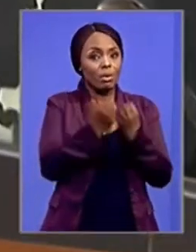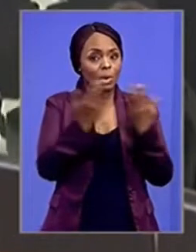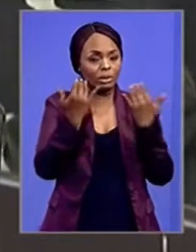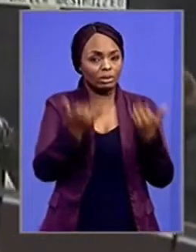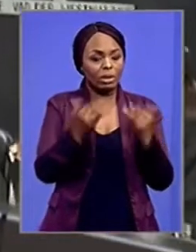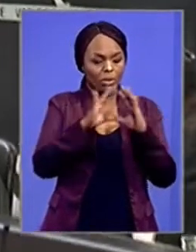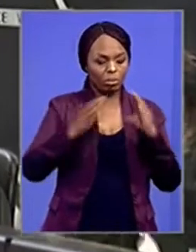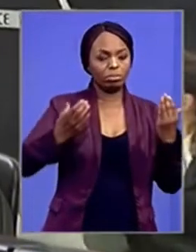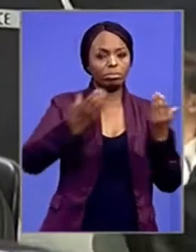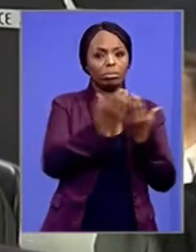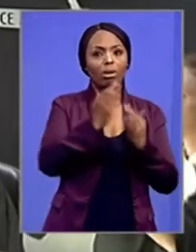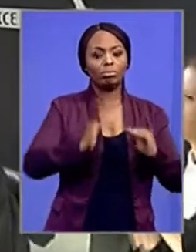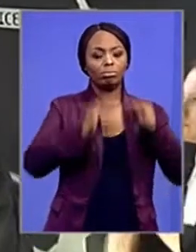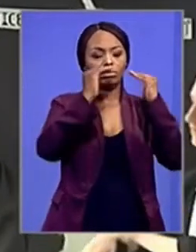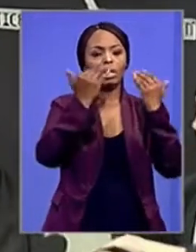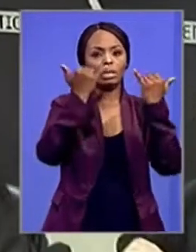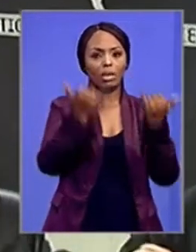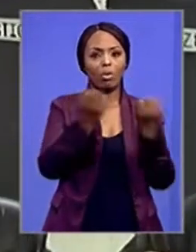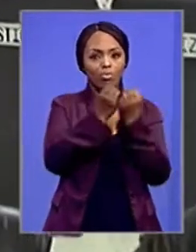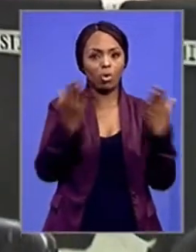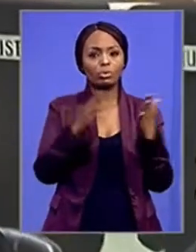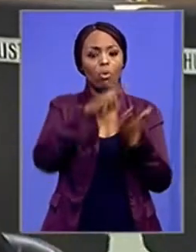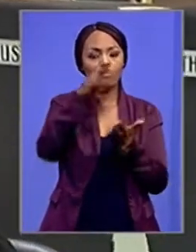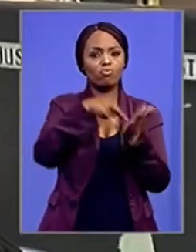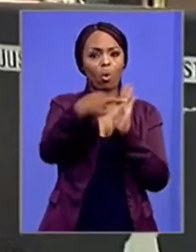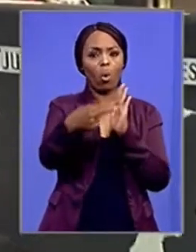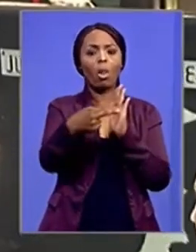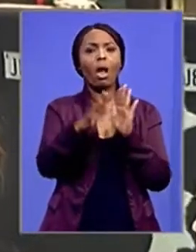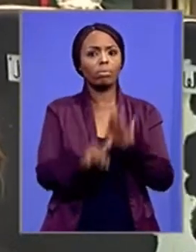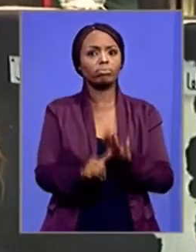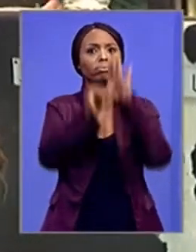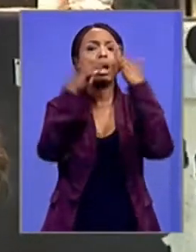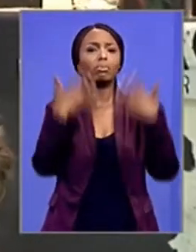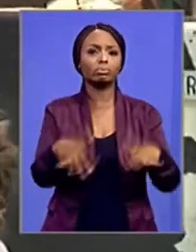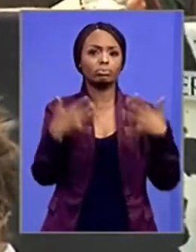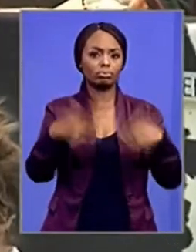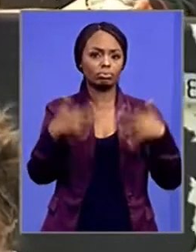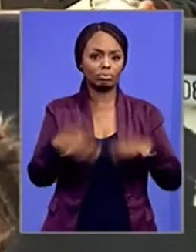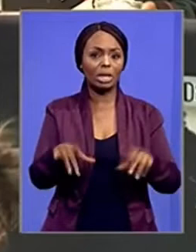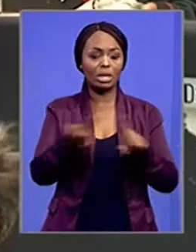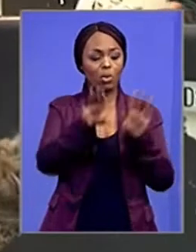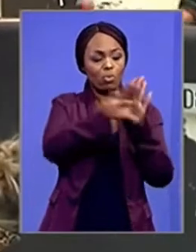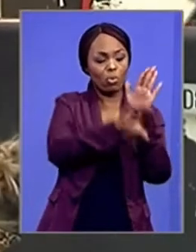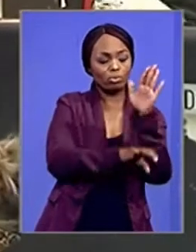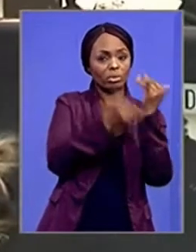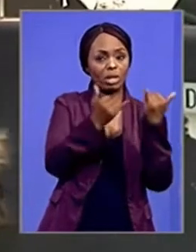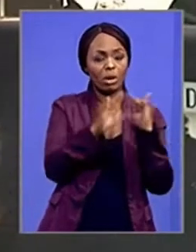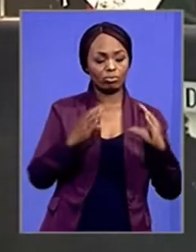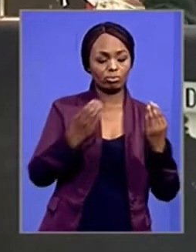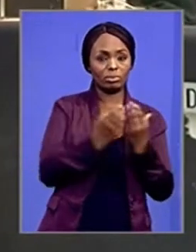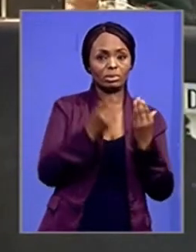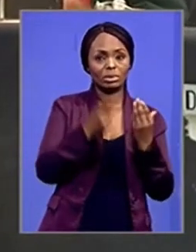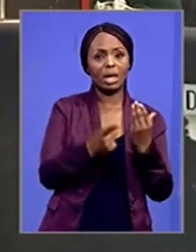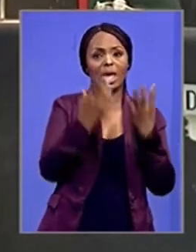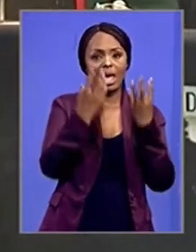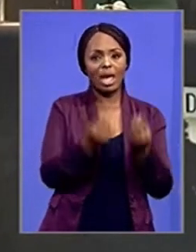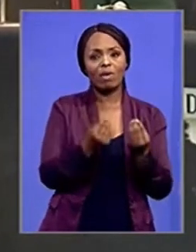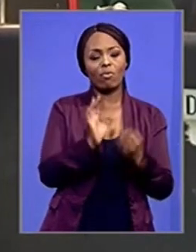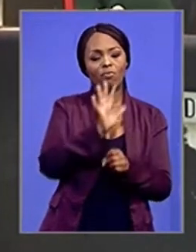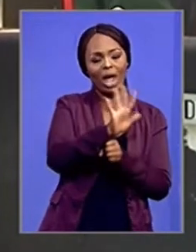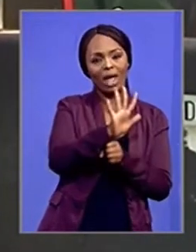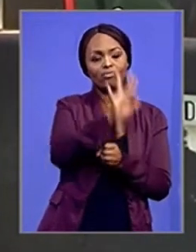makgotla a molao a nang le dikgeo tsa mesebetsi. Ha jwale lekgotla la molao wa motheo le na le dikgeo tsa mesebetsi tse 5, mme mopresidente